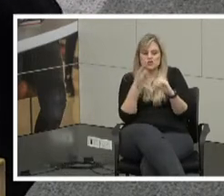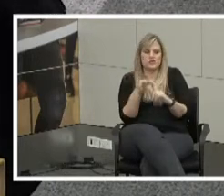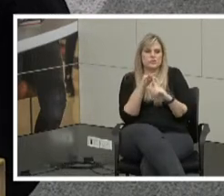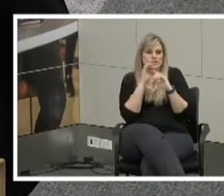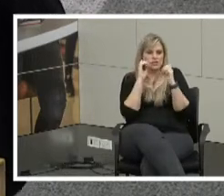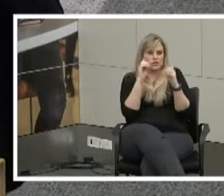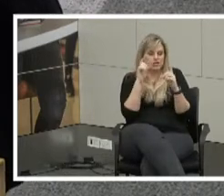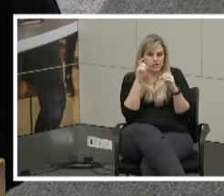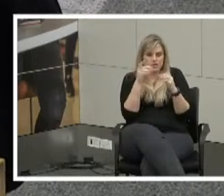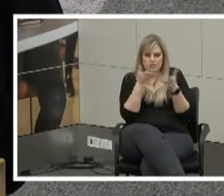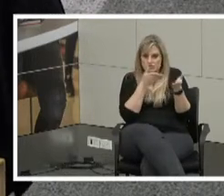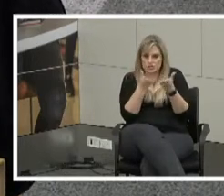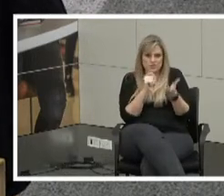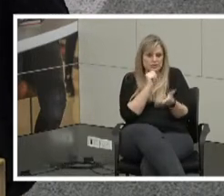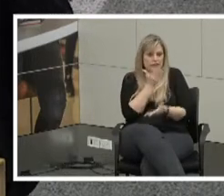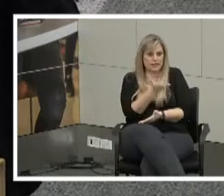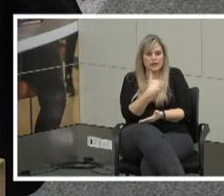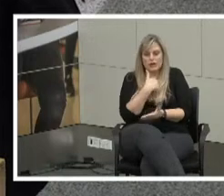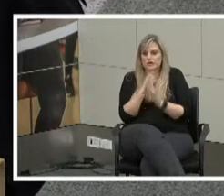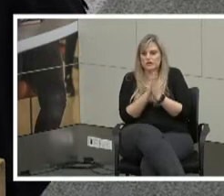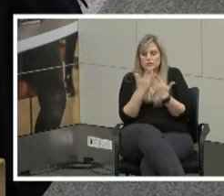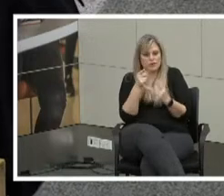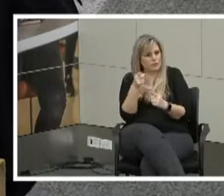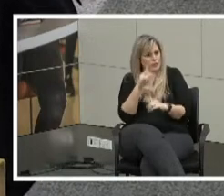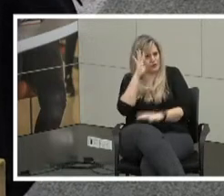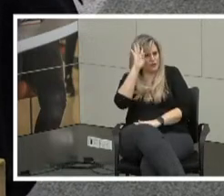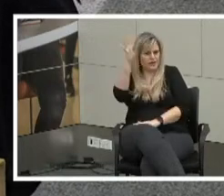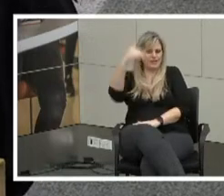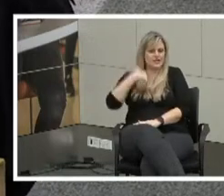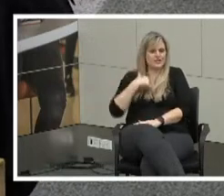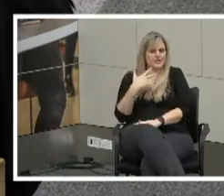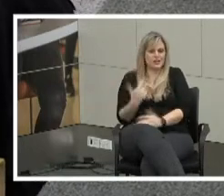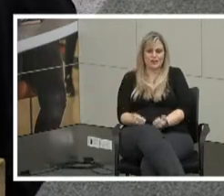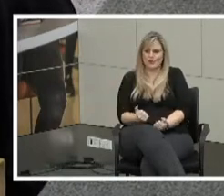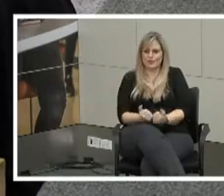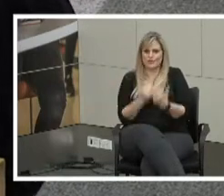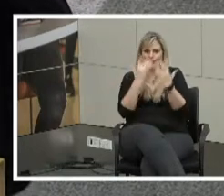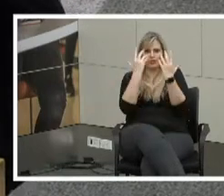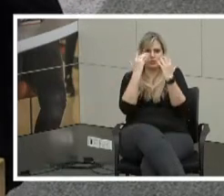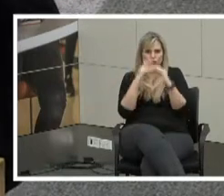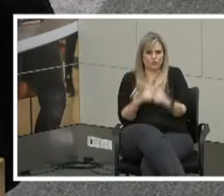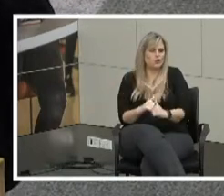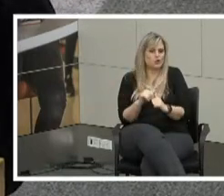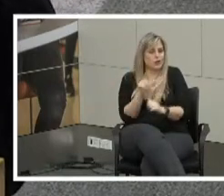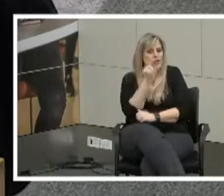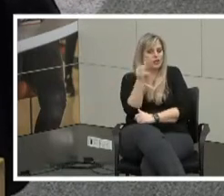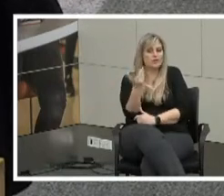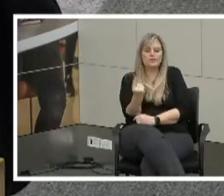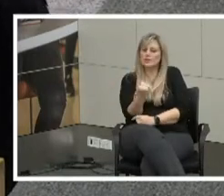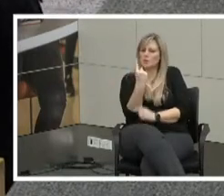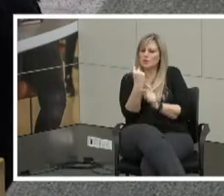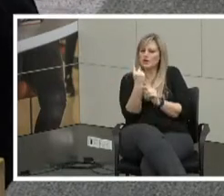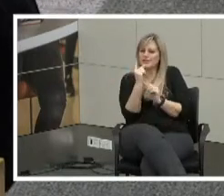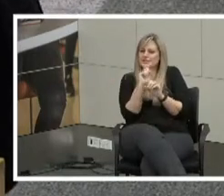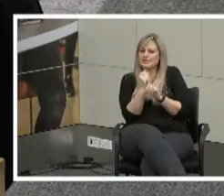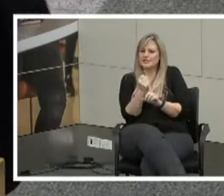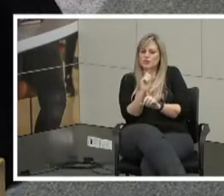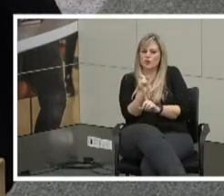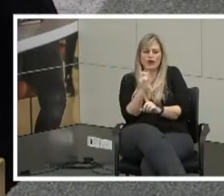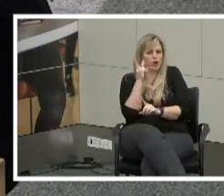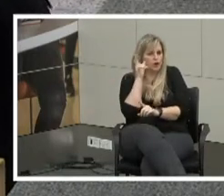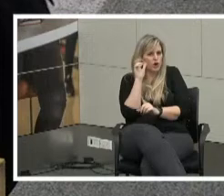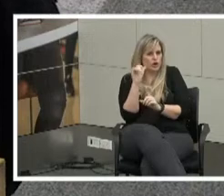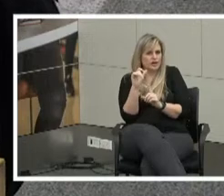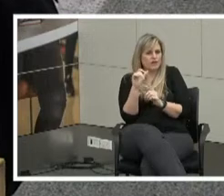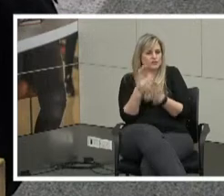and even textbooks but you're an inator Mike you burn down the libraries there is only one other instance I've even heard of schools mutilating